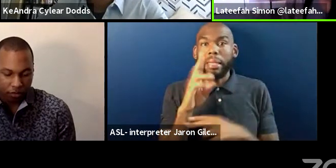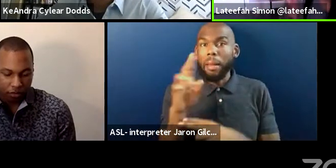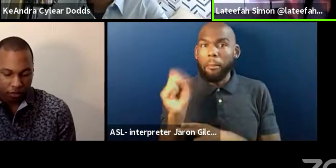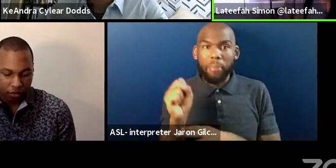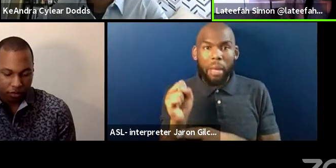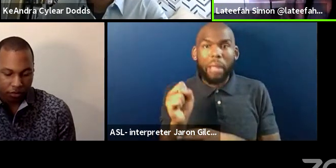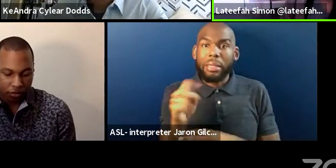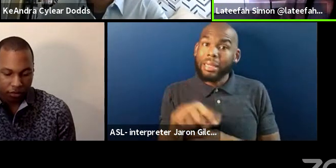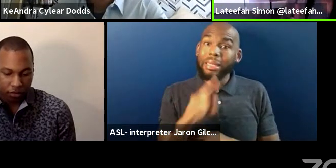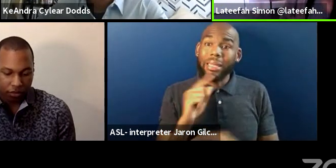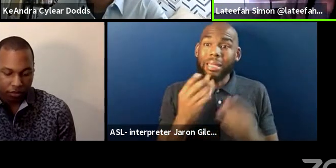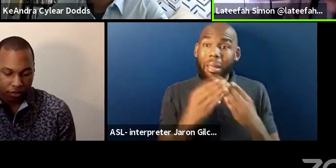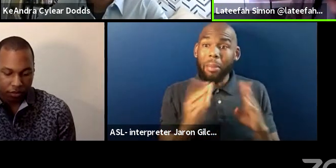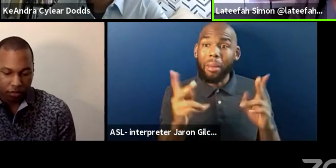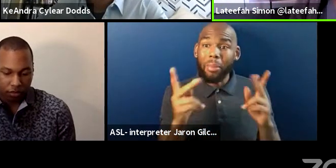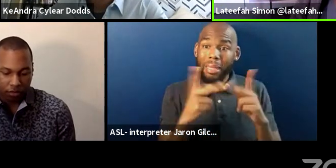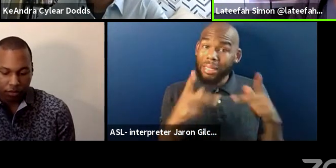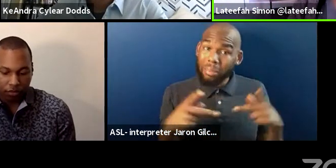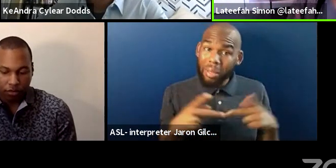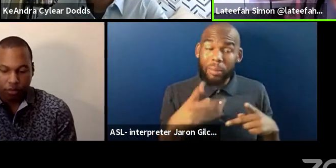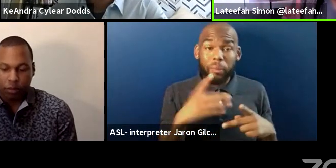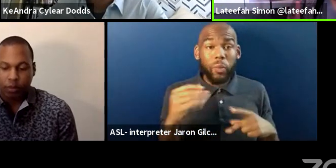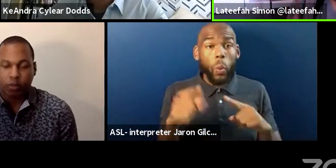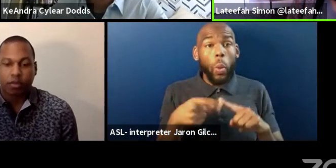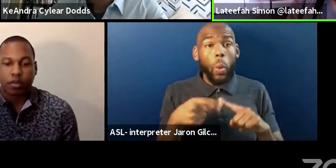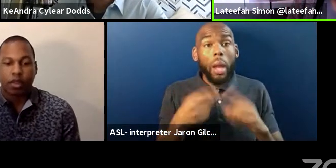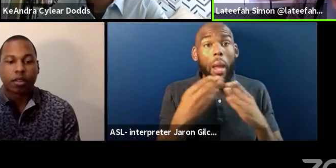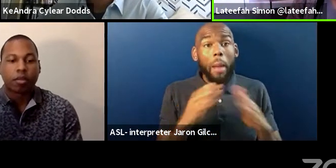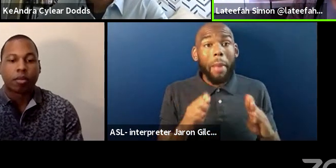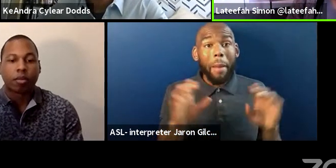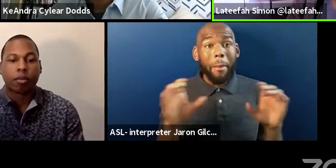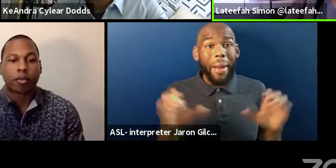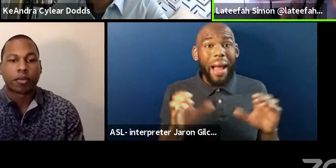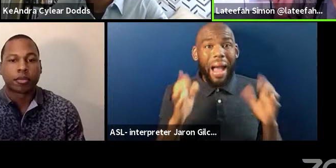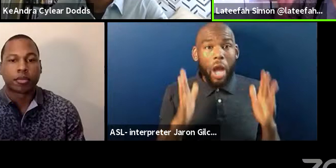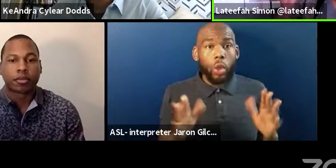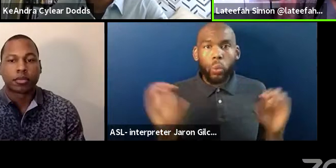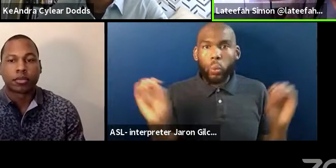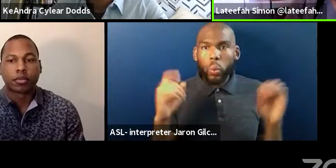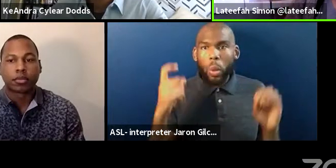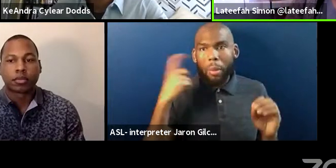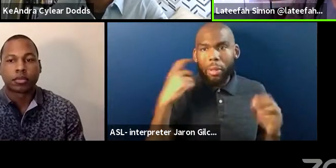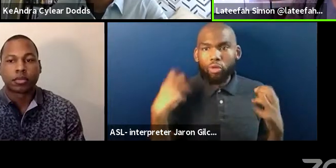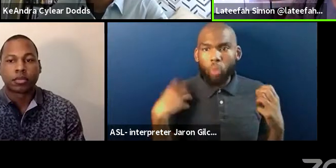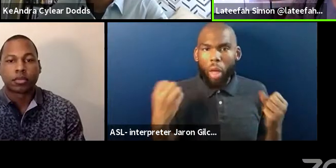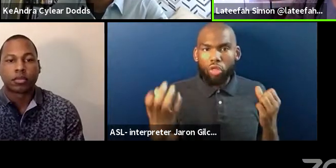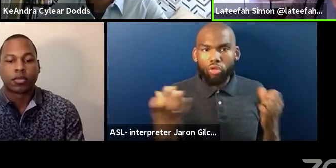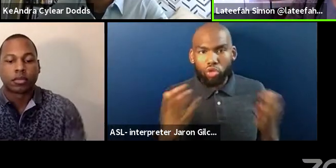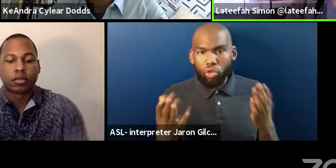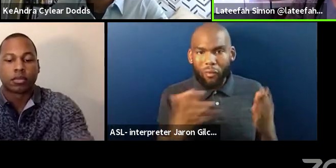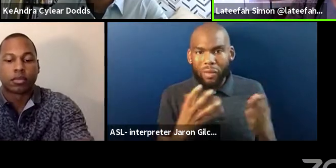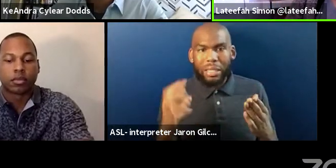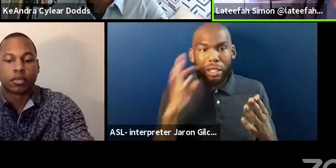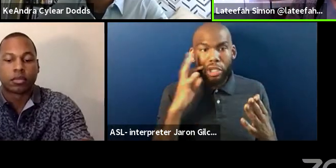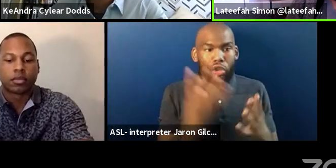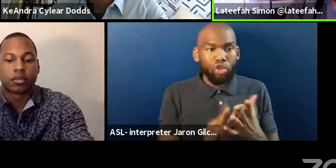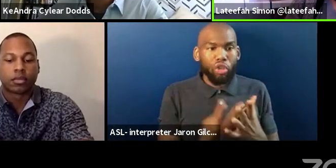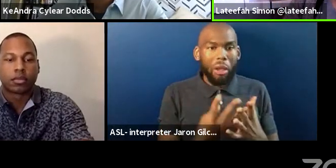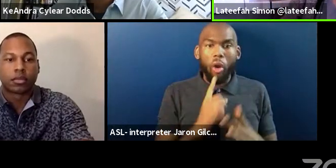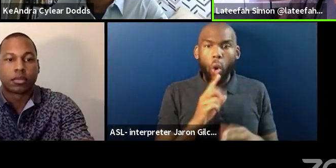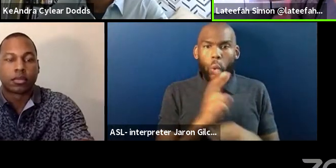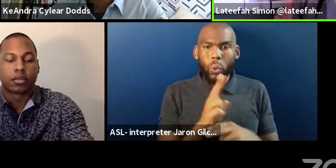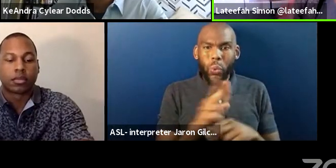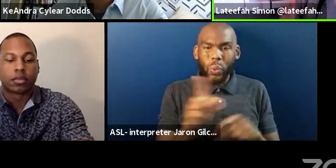public space. And when public actors, when there are no mental health services, and when jails are used as mental health